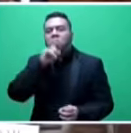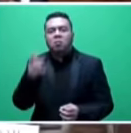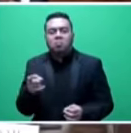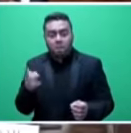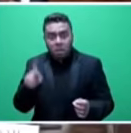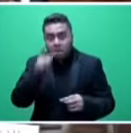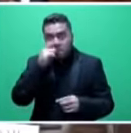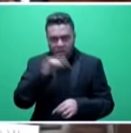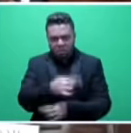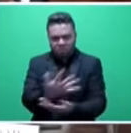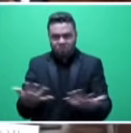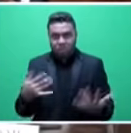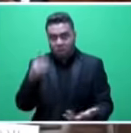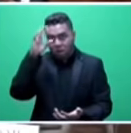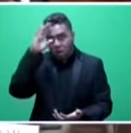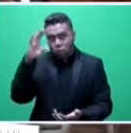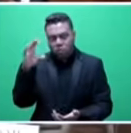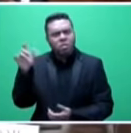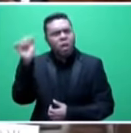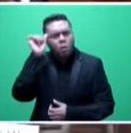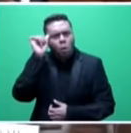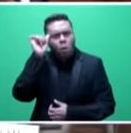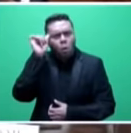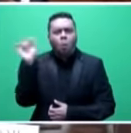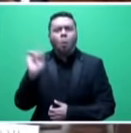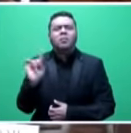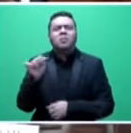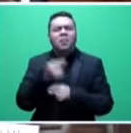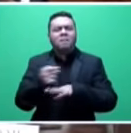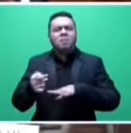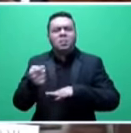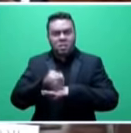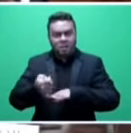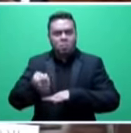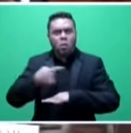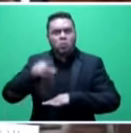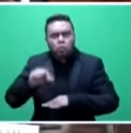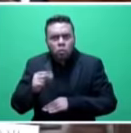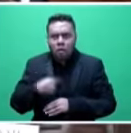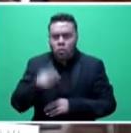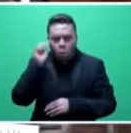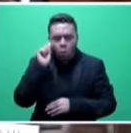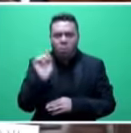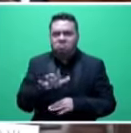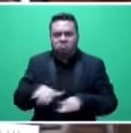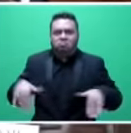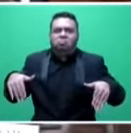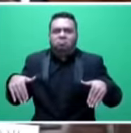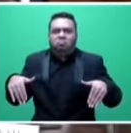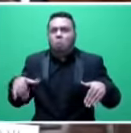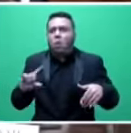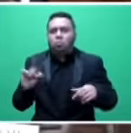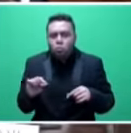fools. They know what this government is doing and what it is not doing. The damage that the Fiji government